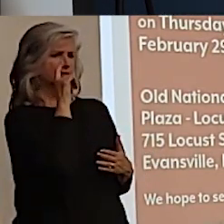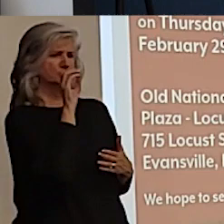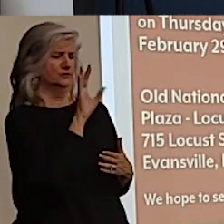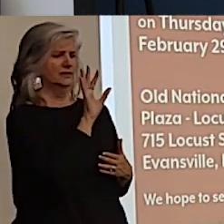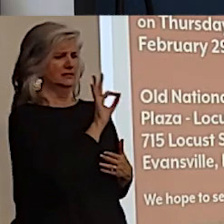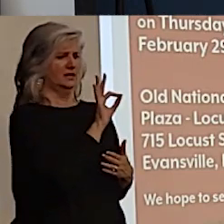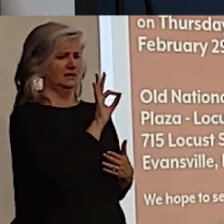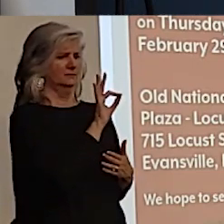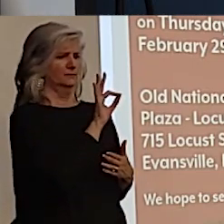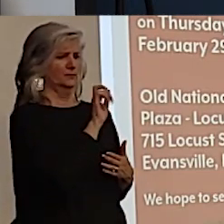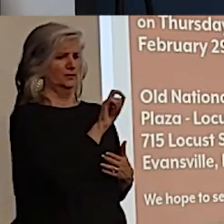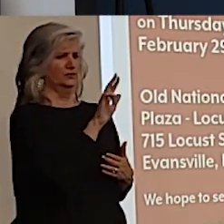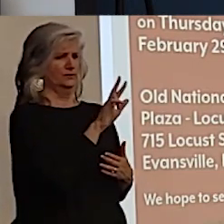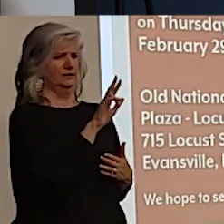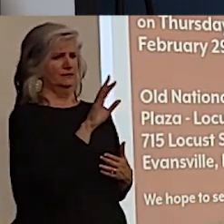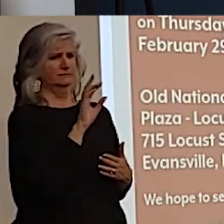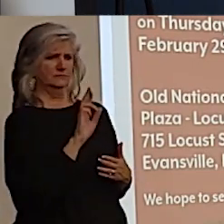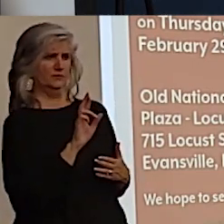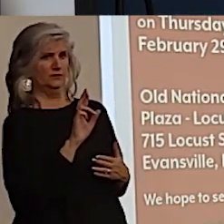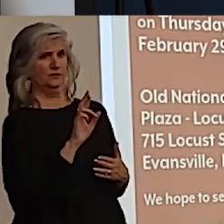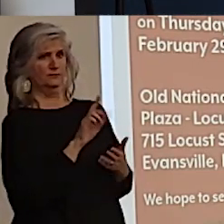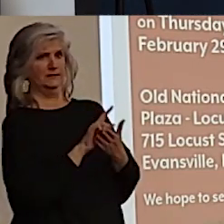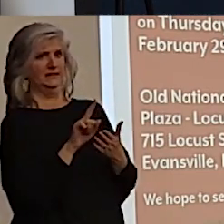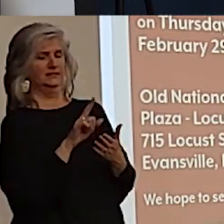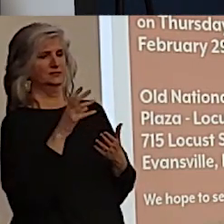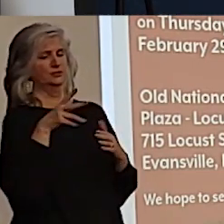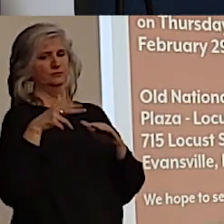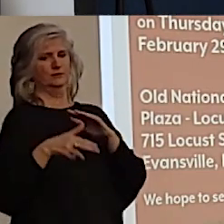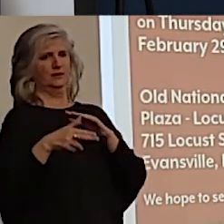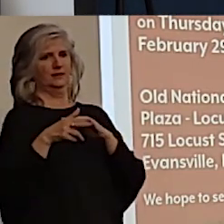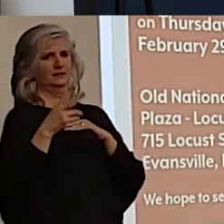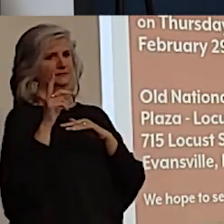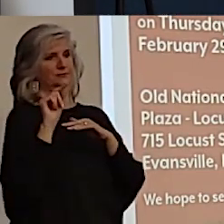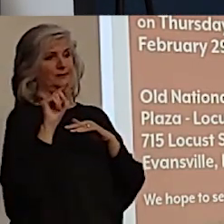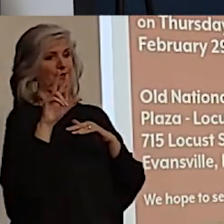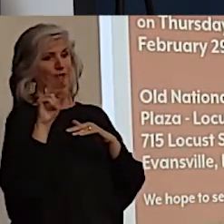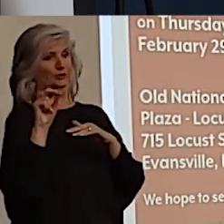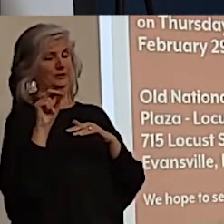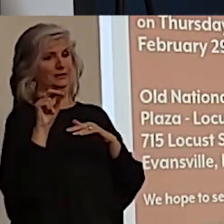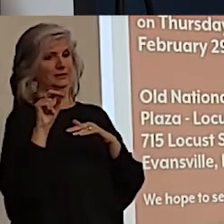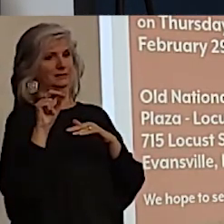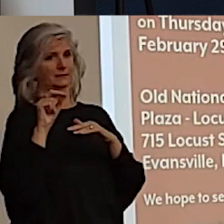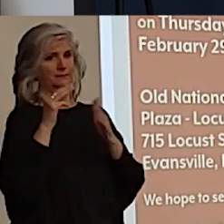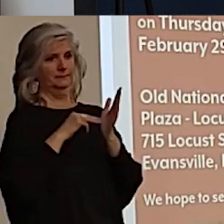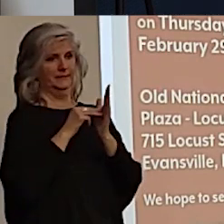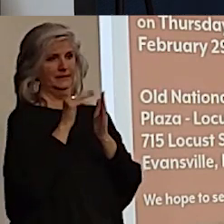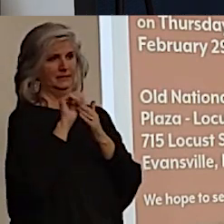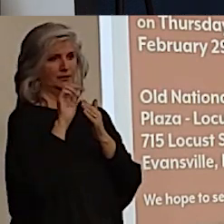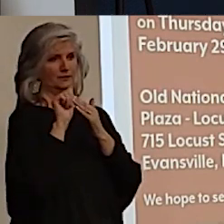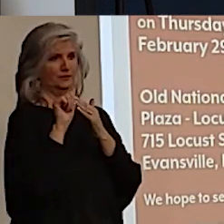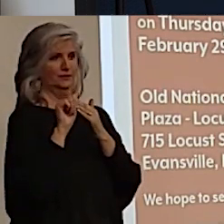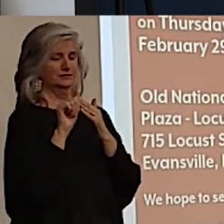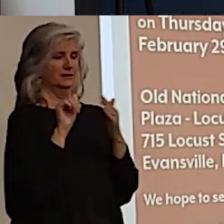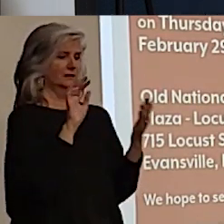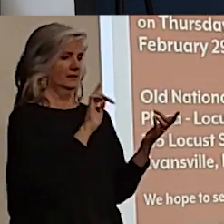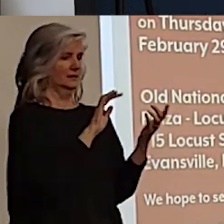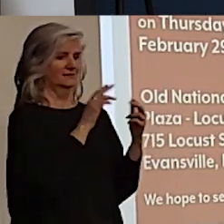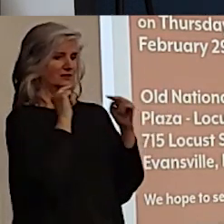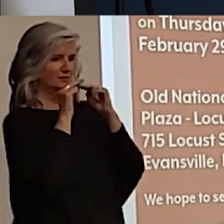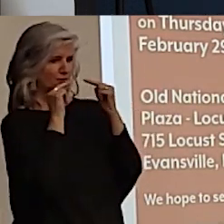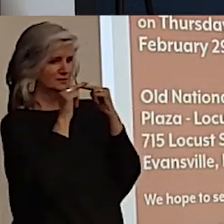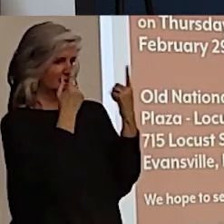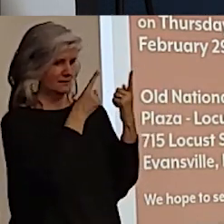9.3 ROE. Well, there, you shaved $20, $30 million off the annual revenue requirement. You want this for depreciation? No, we don't think so.